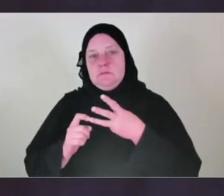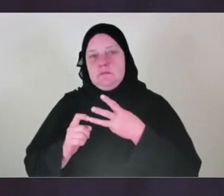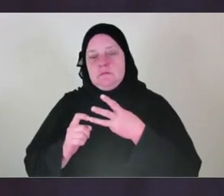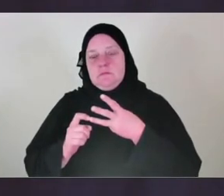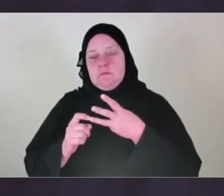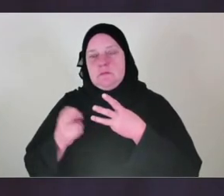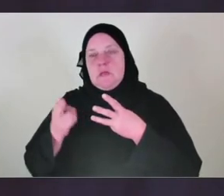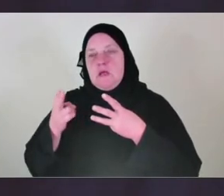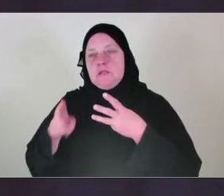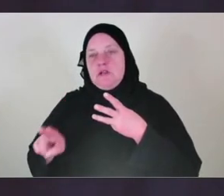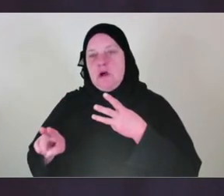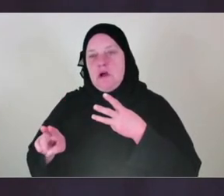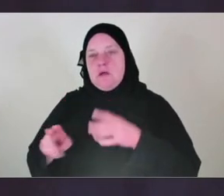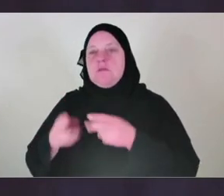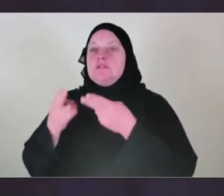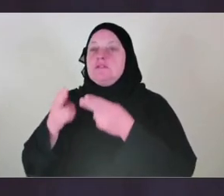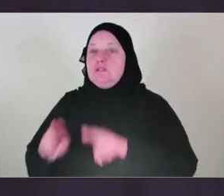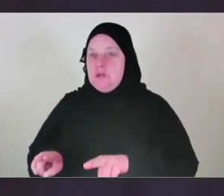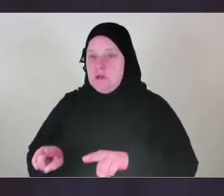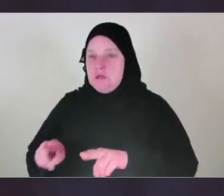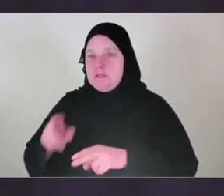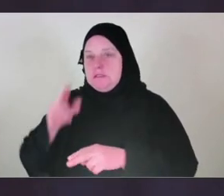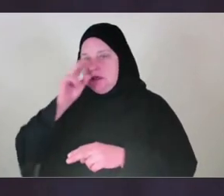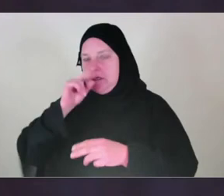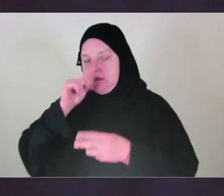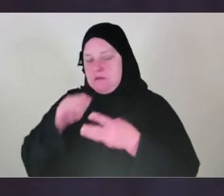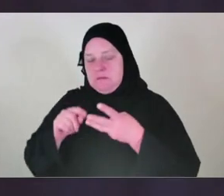he died, he was ill for so long.